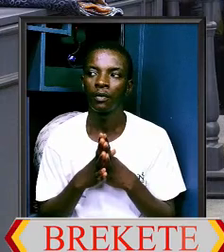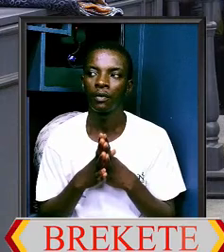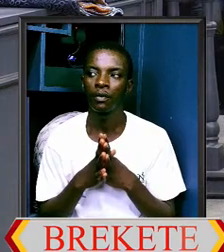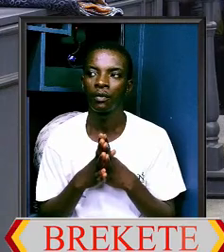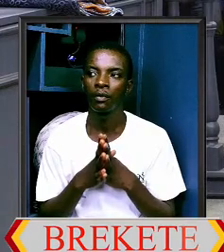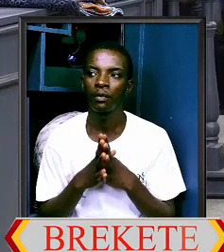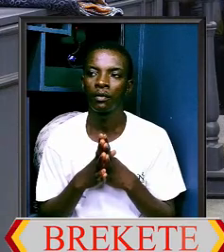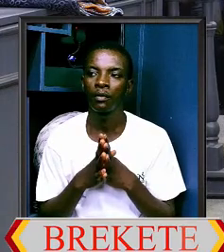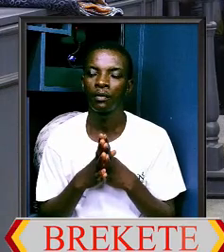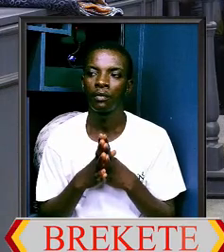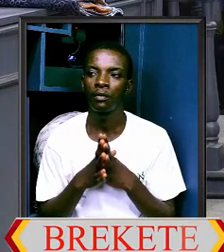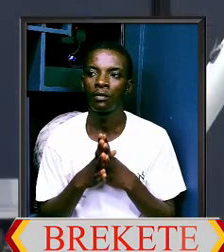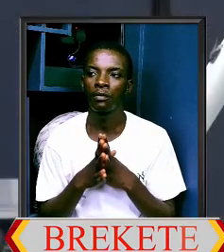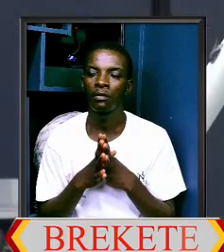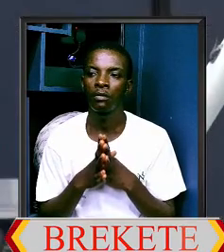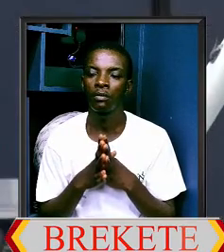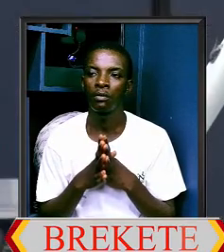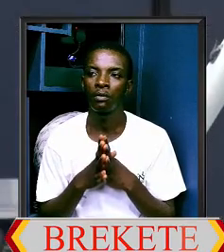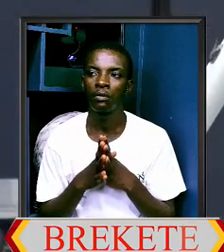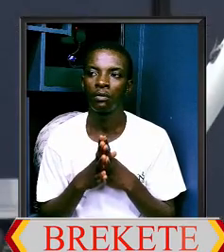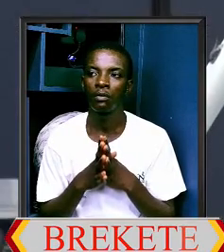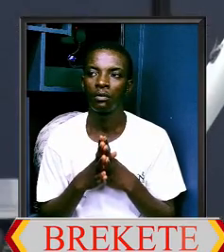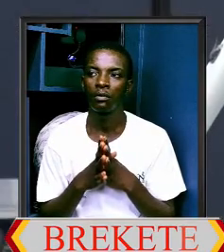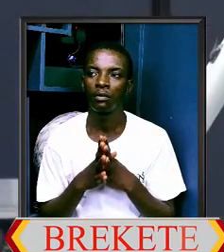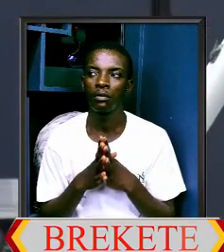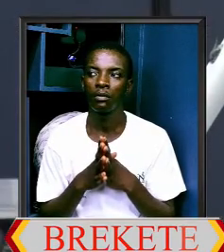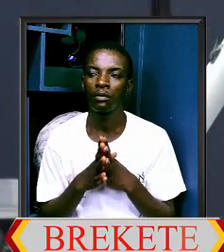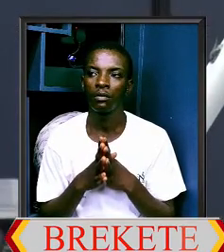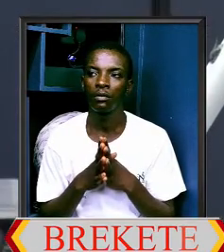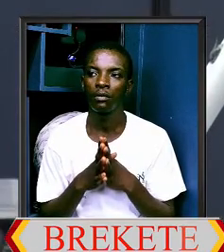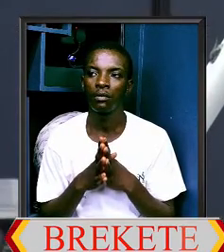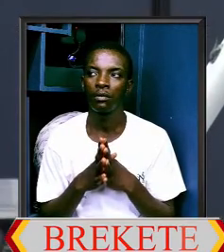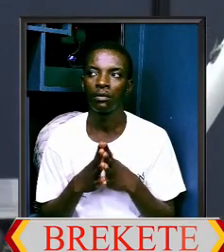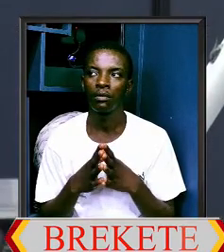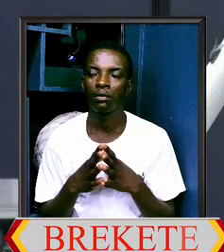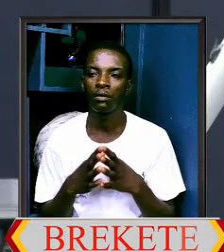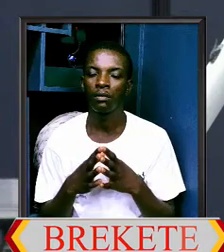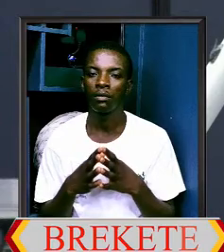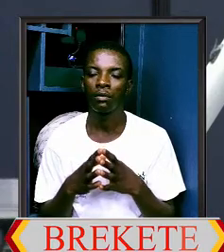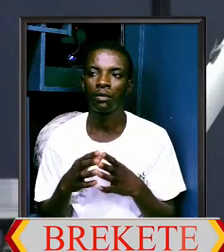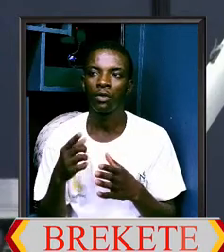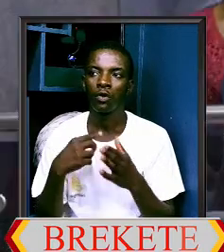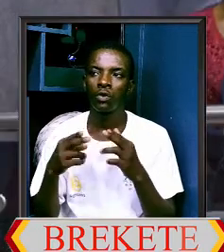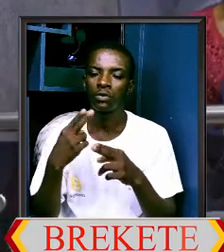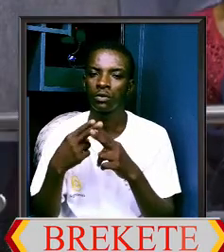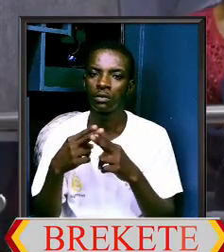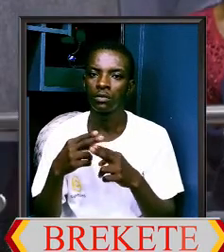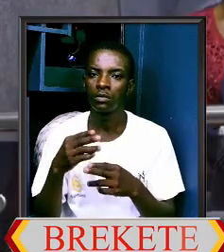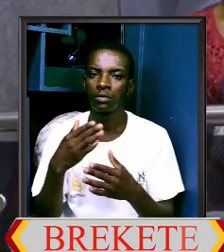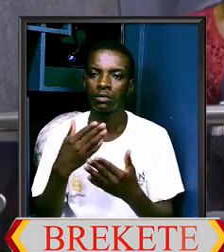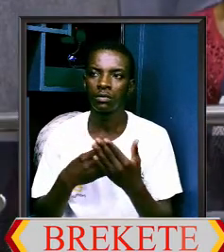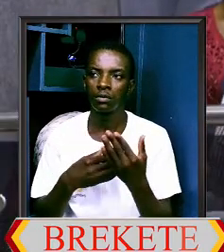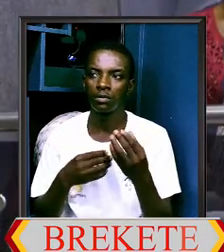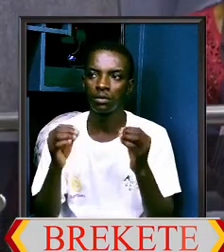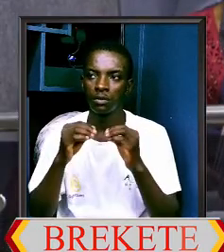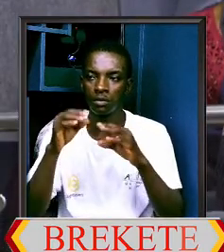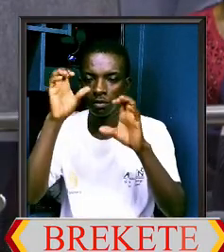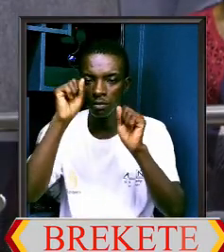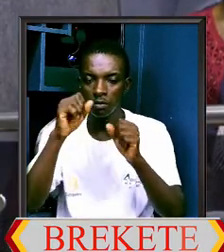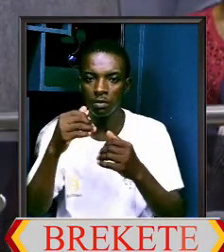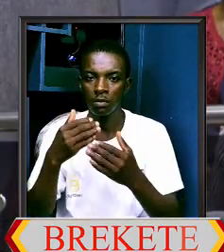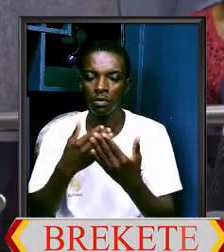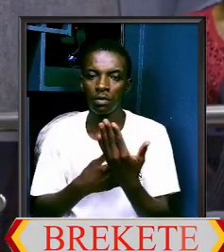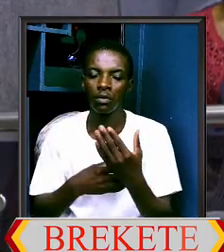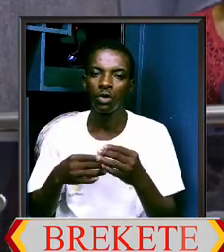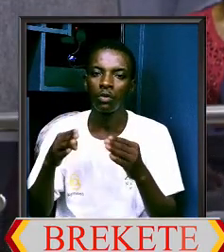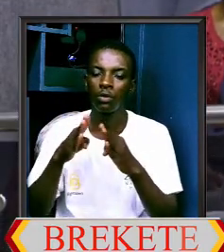you, Barrister. We have to wait. Yes, my dear, wait him be your name. Good morning, ordinary president.